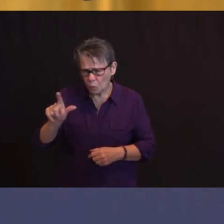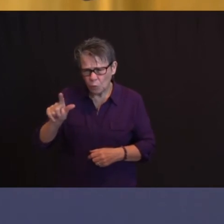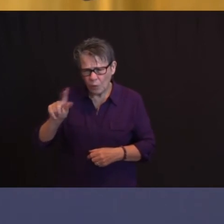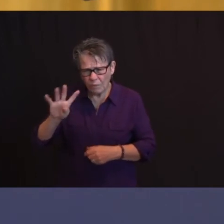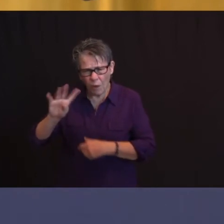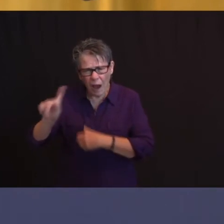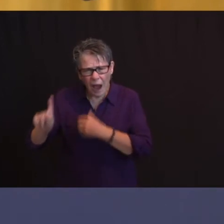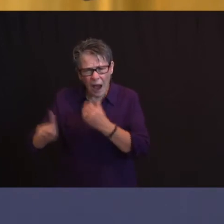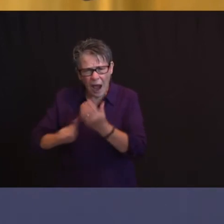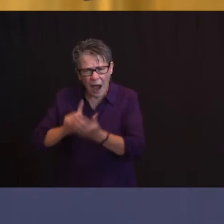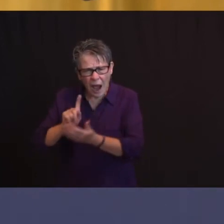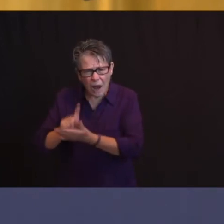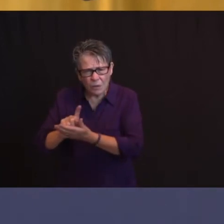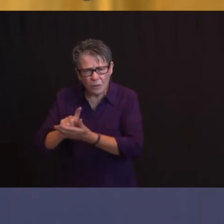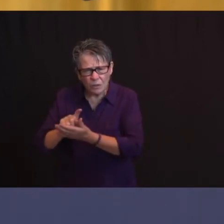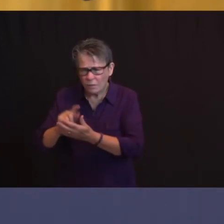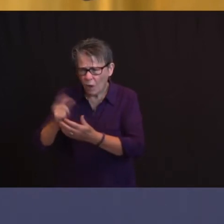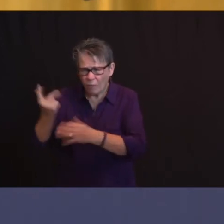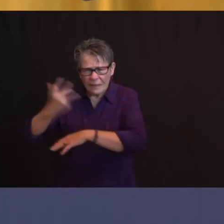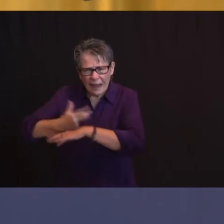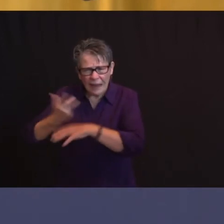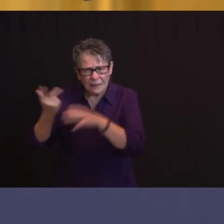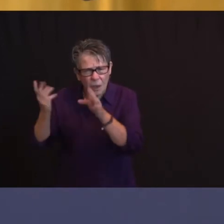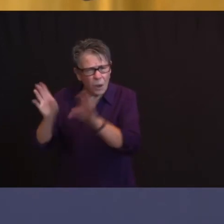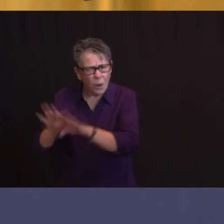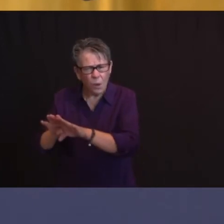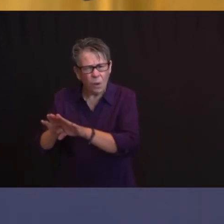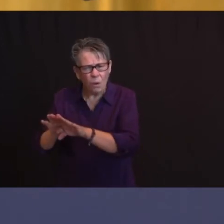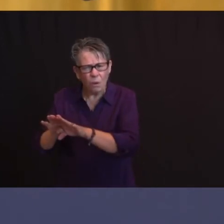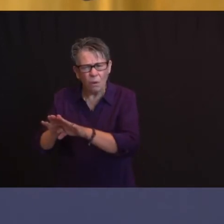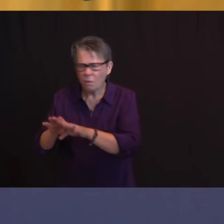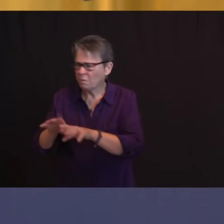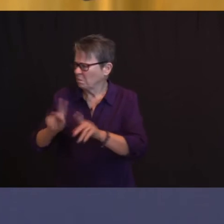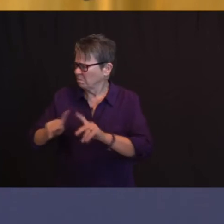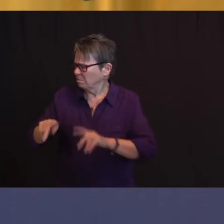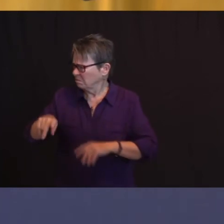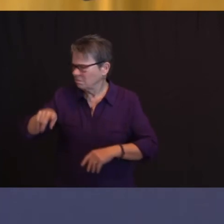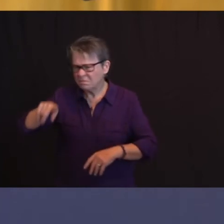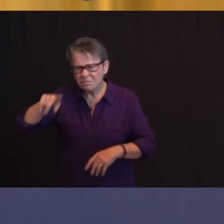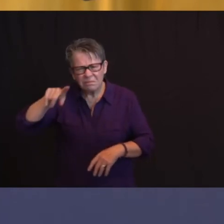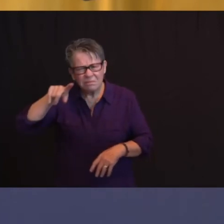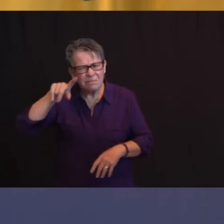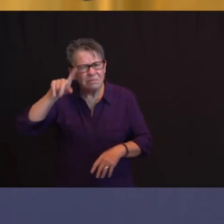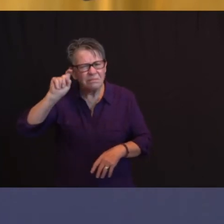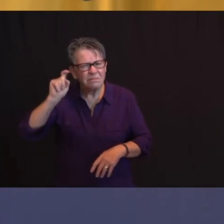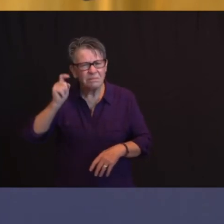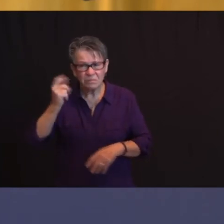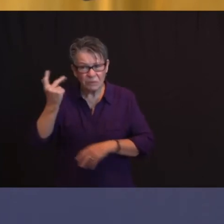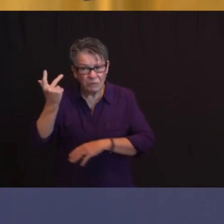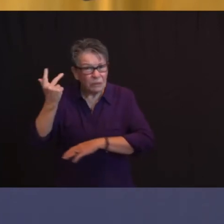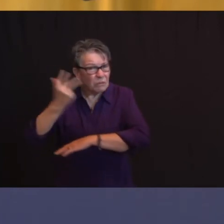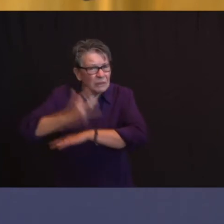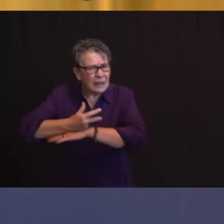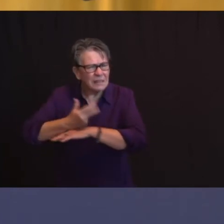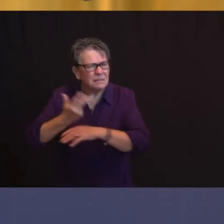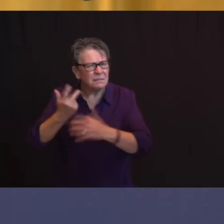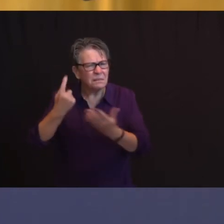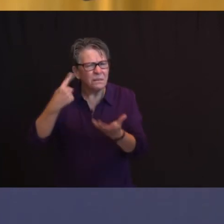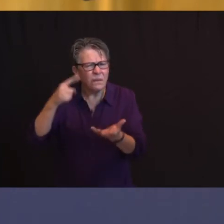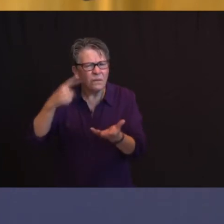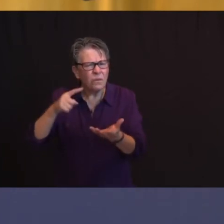1 day or even 3 days going to do? And if we have no cases increased in retail situations, there's